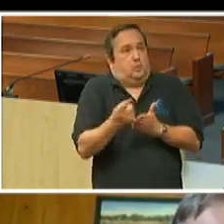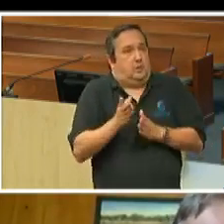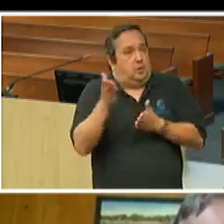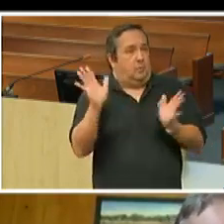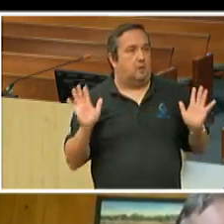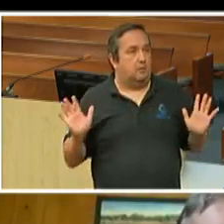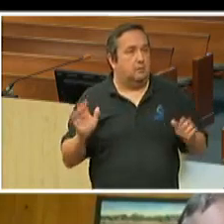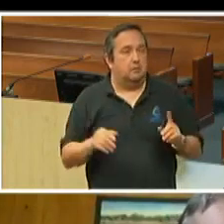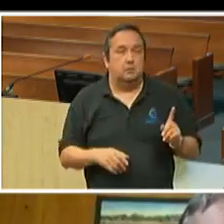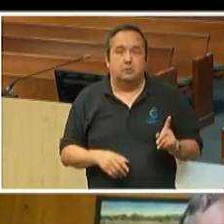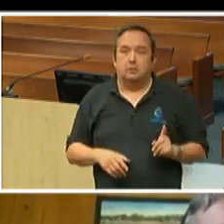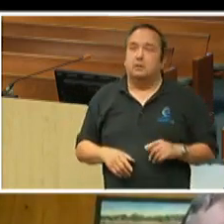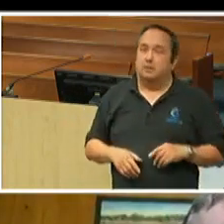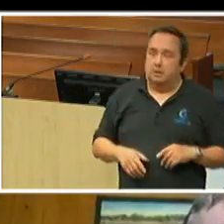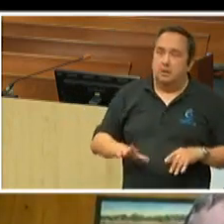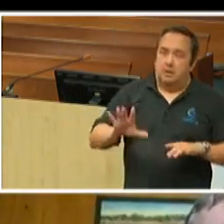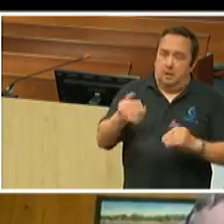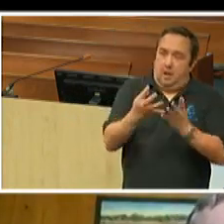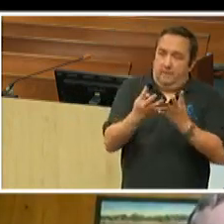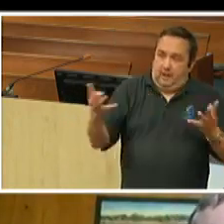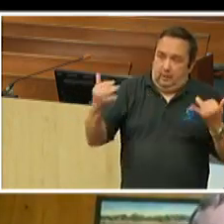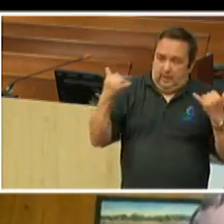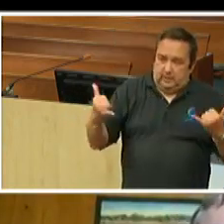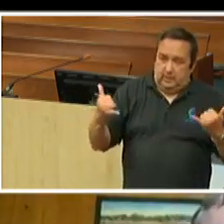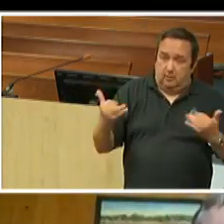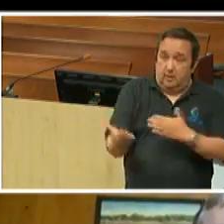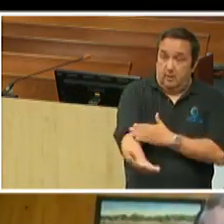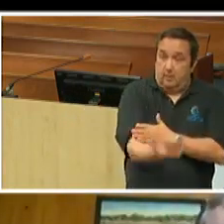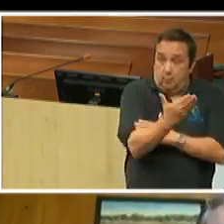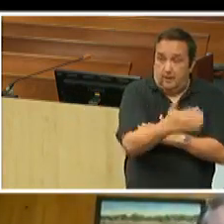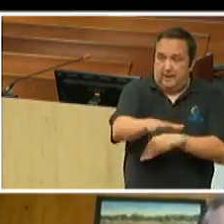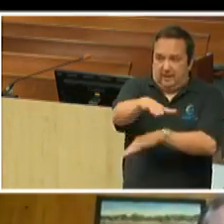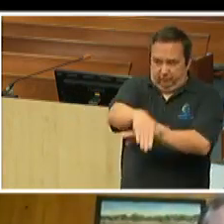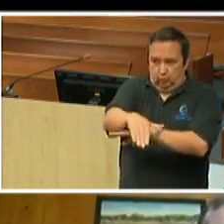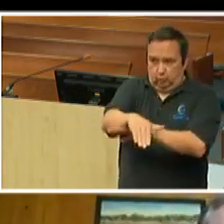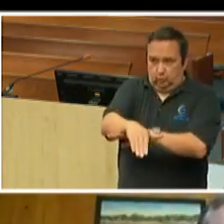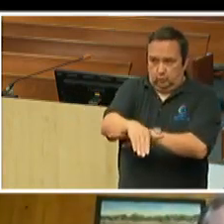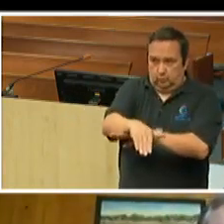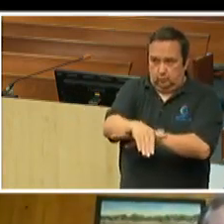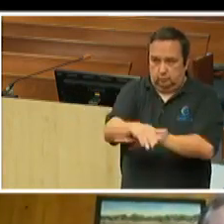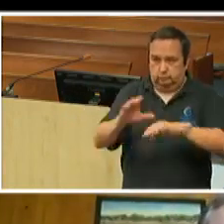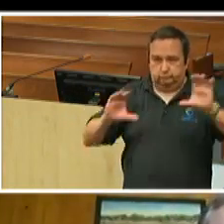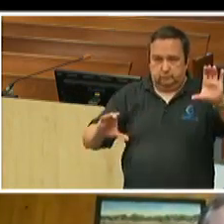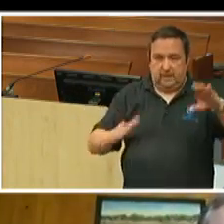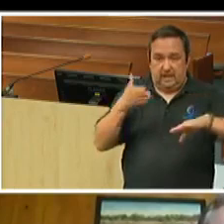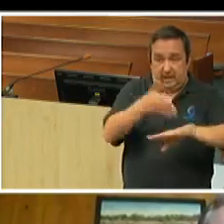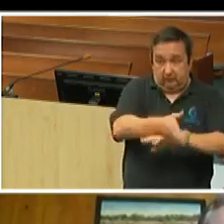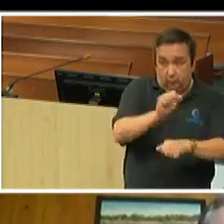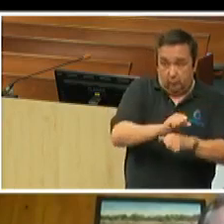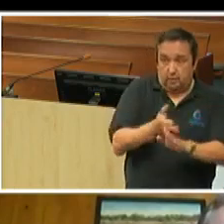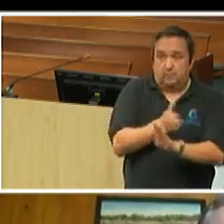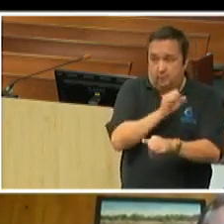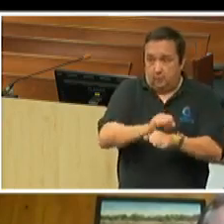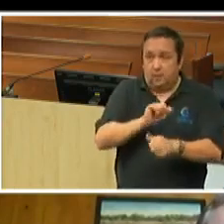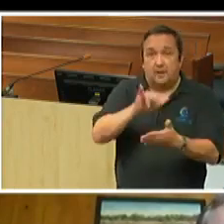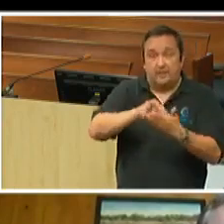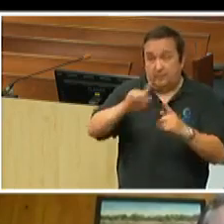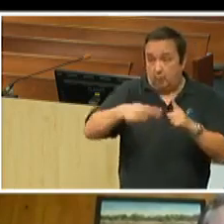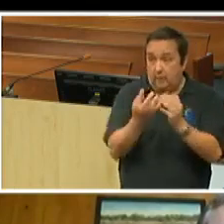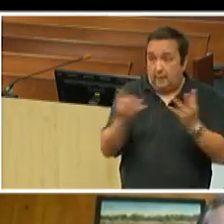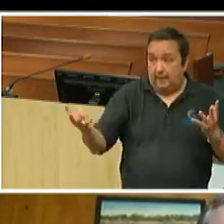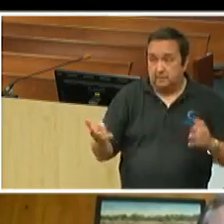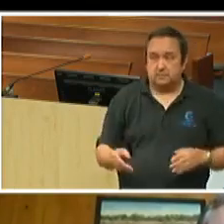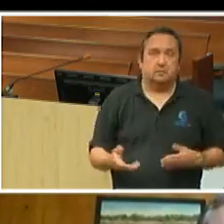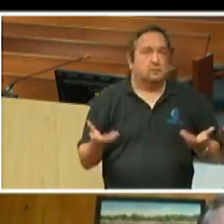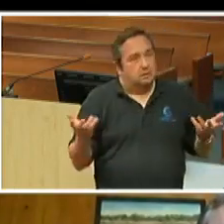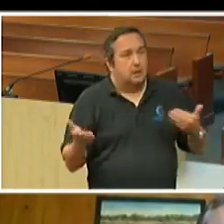the lines of time are in the morning and in the afternoon. Yeah. After work and before work. That's when the lines are. Well, anyway,